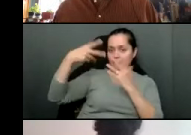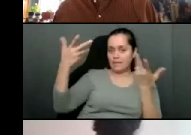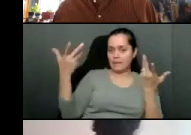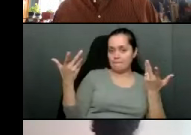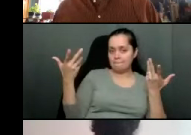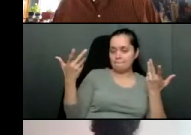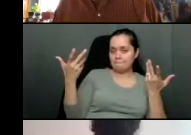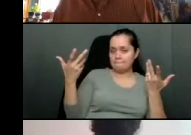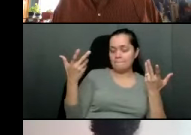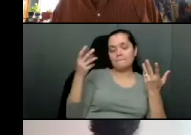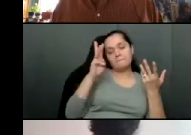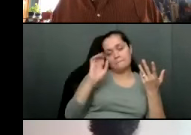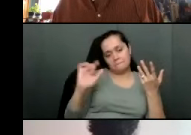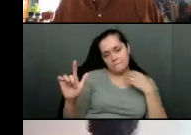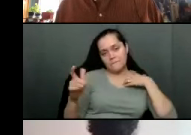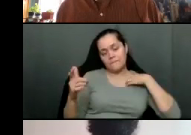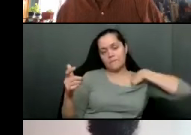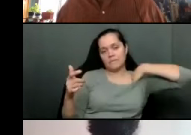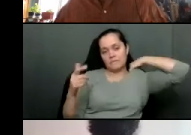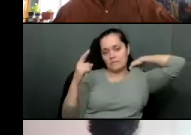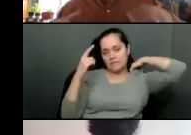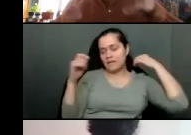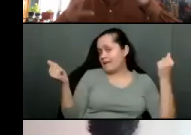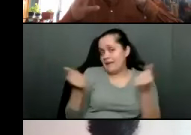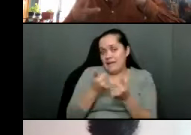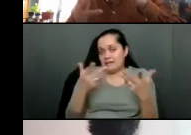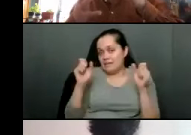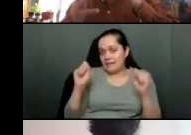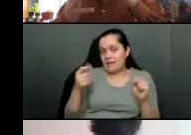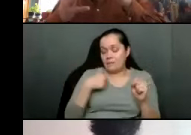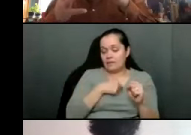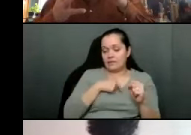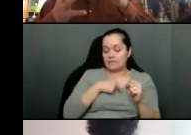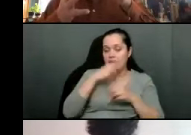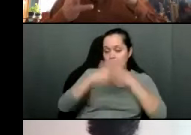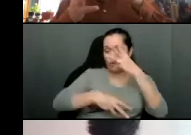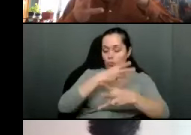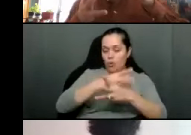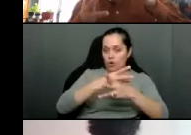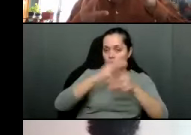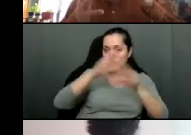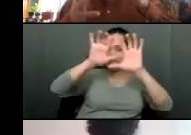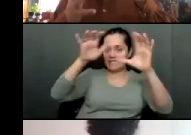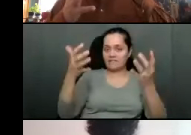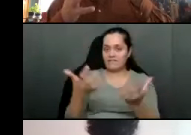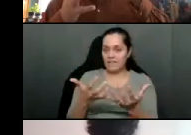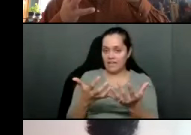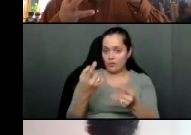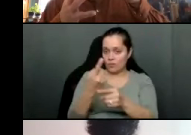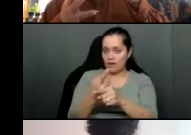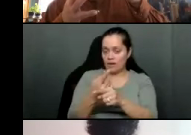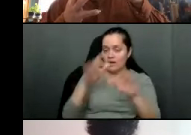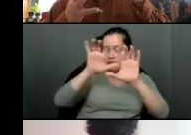Well, anything could, because our world is a sphere, isn't it? And